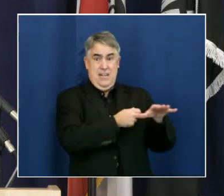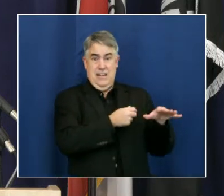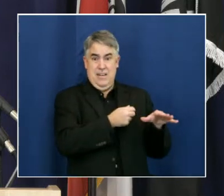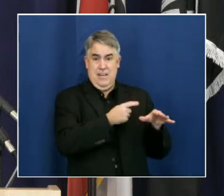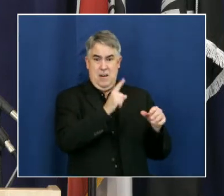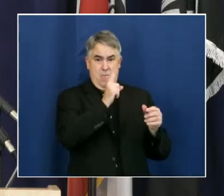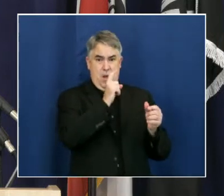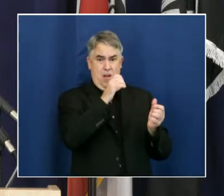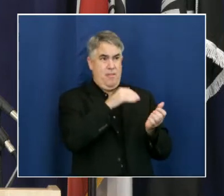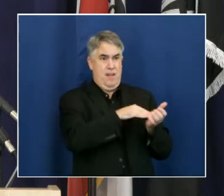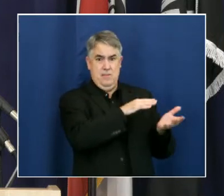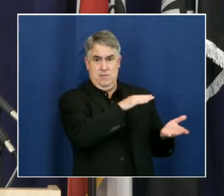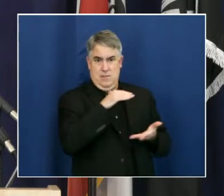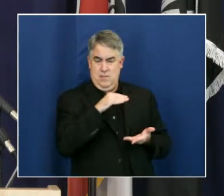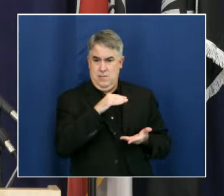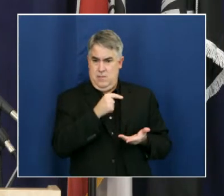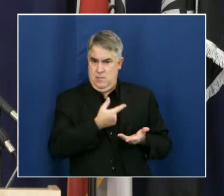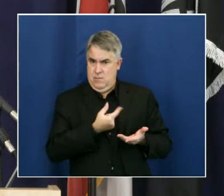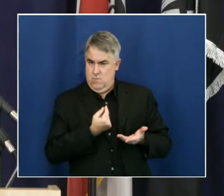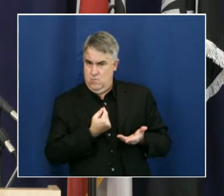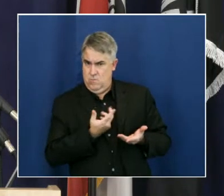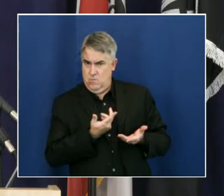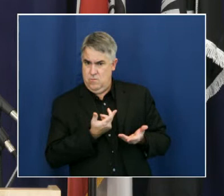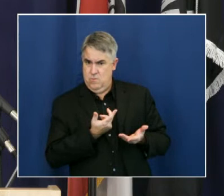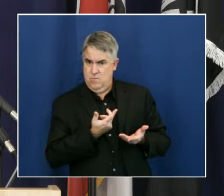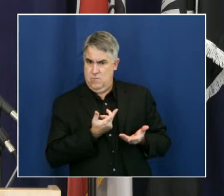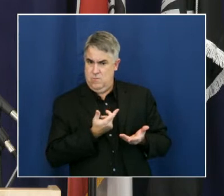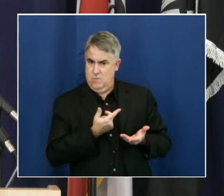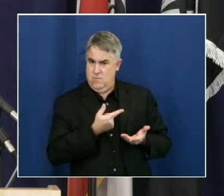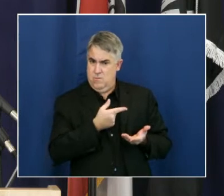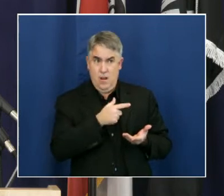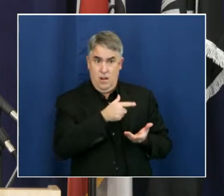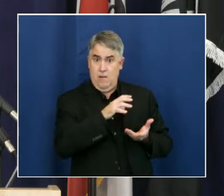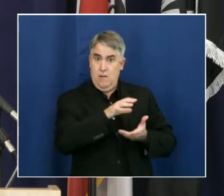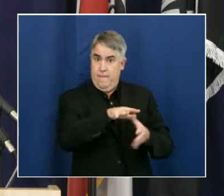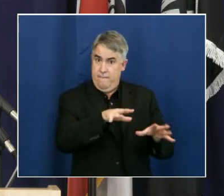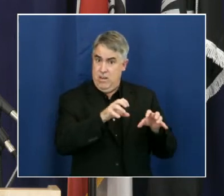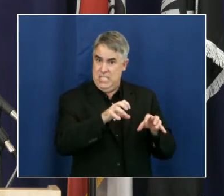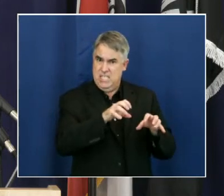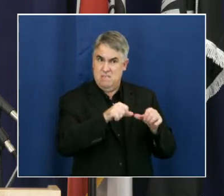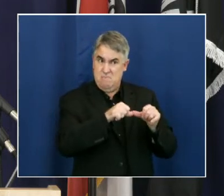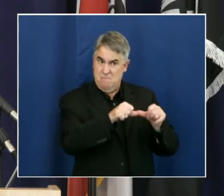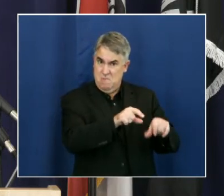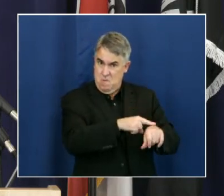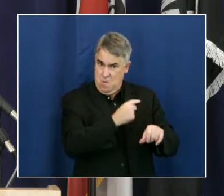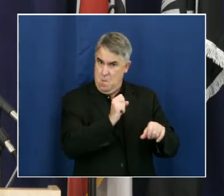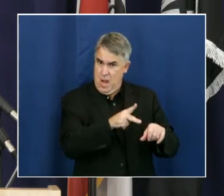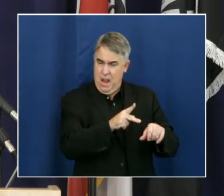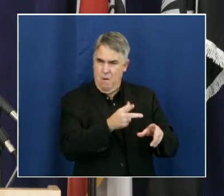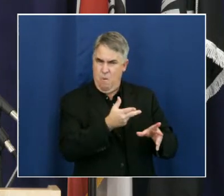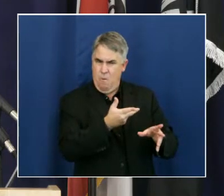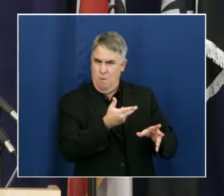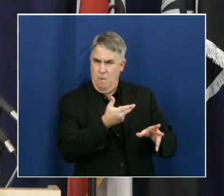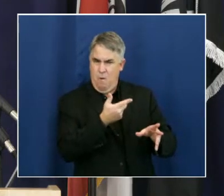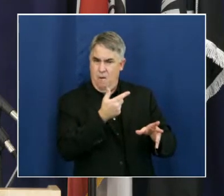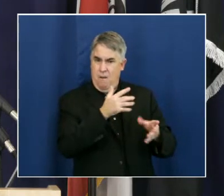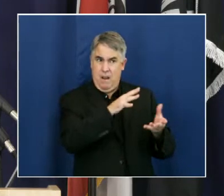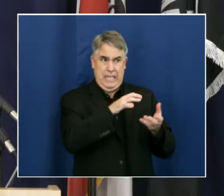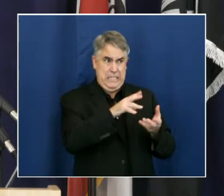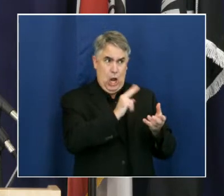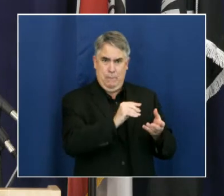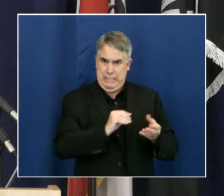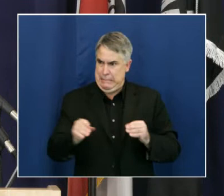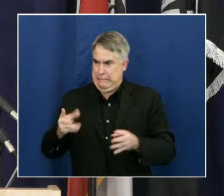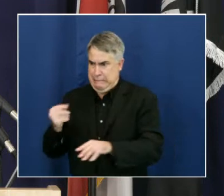there any concern that they're staying in the freezers too long or not being administered quickly enough due to a shortage of healthcare workers